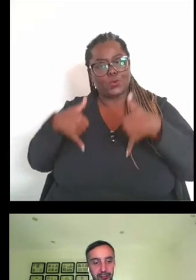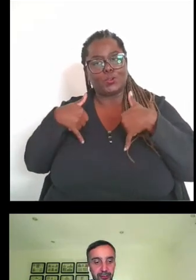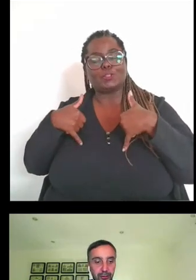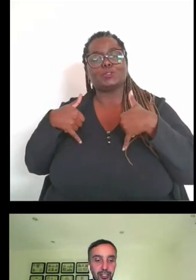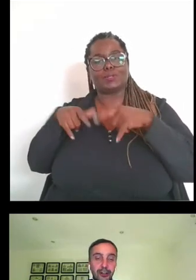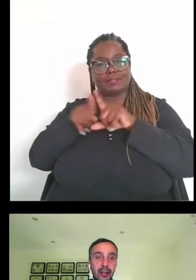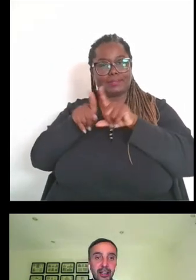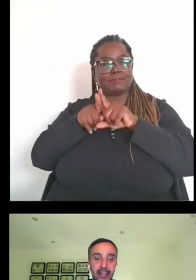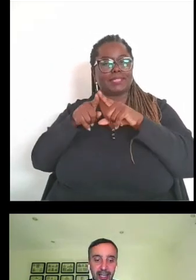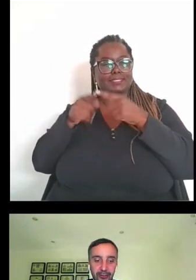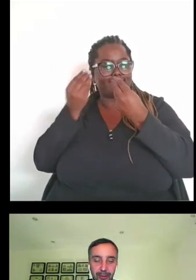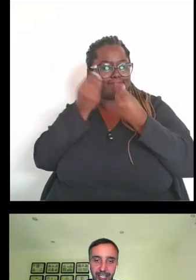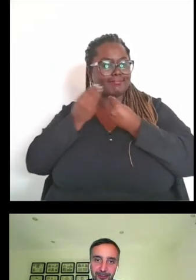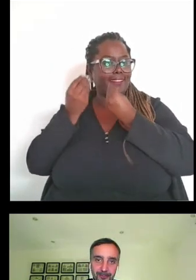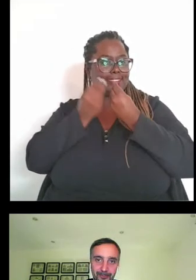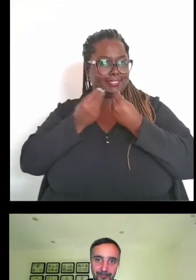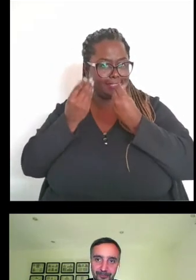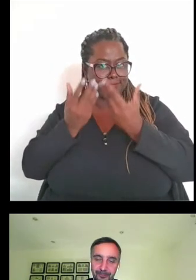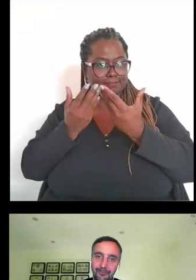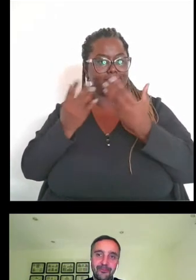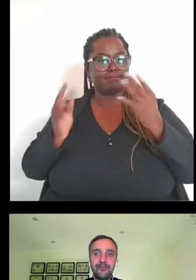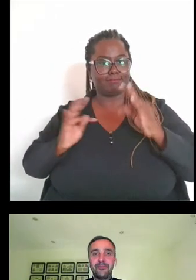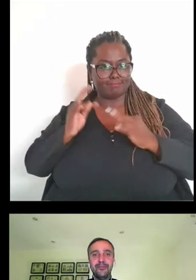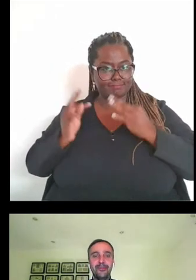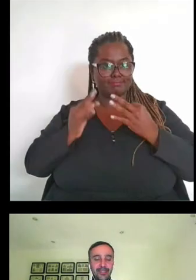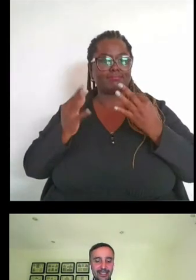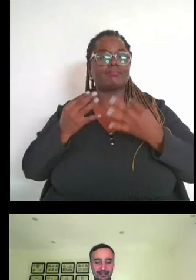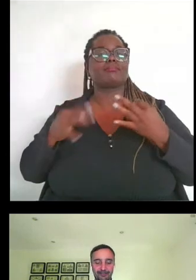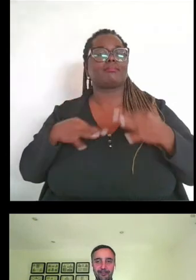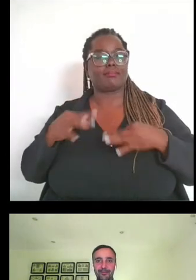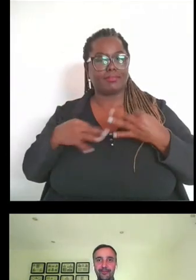more of this in the future thank you very much